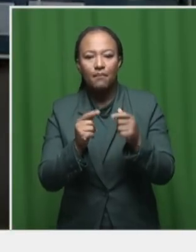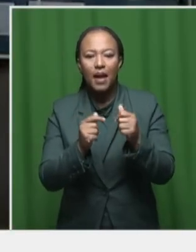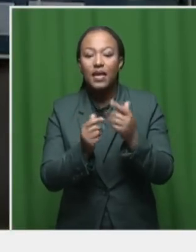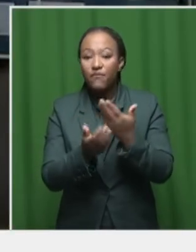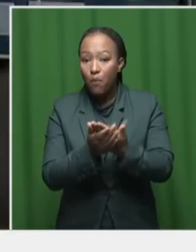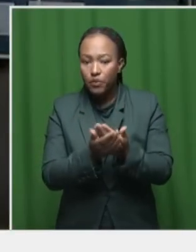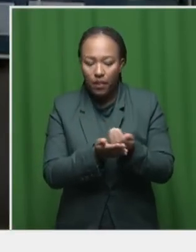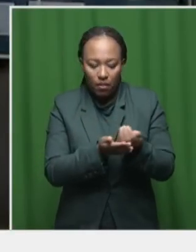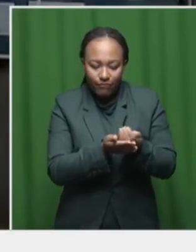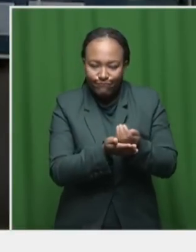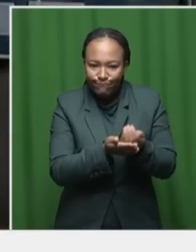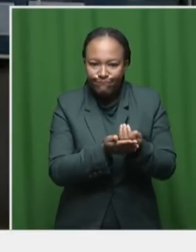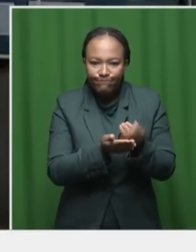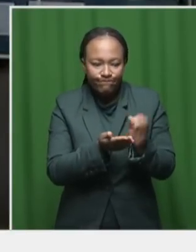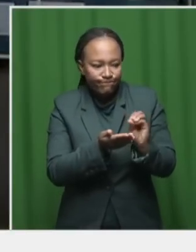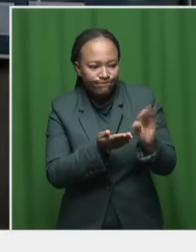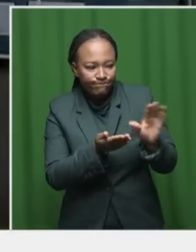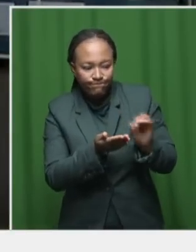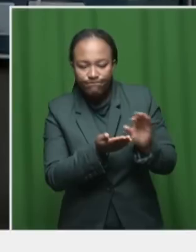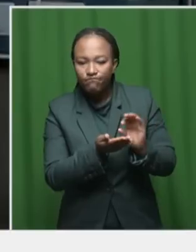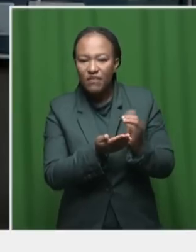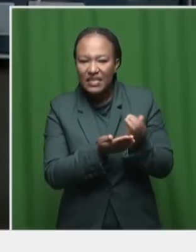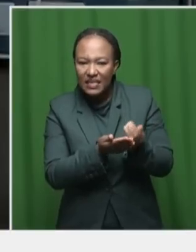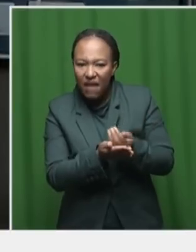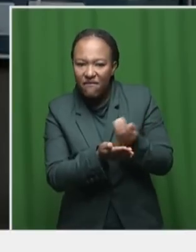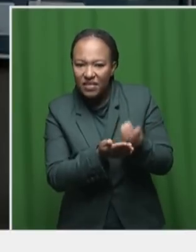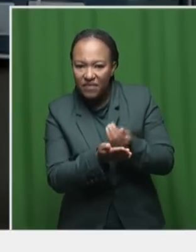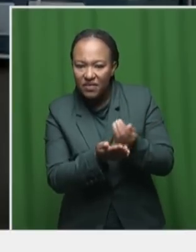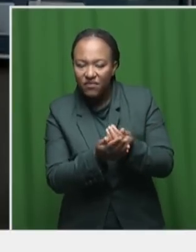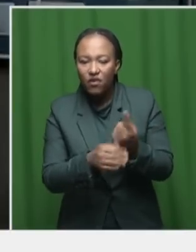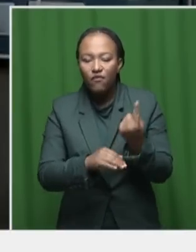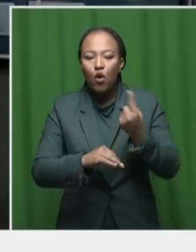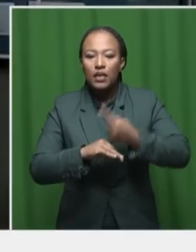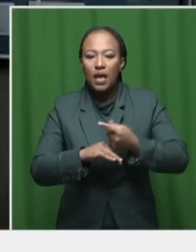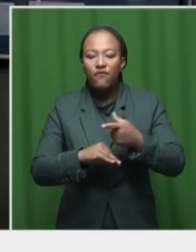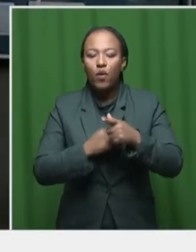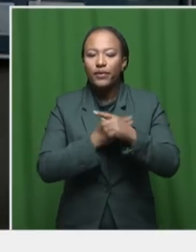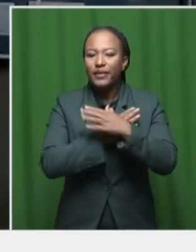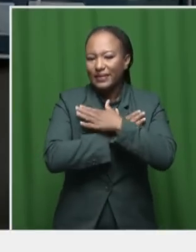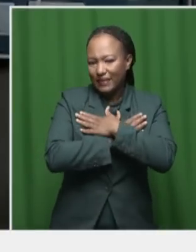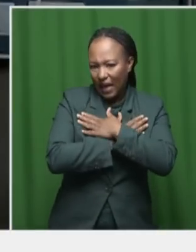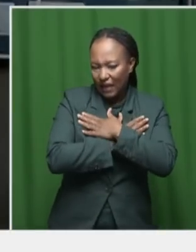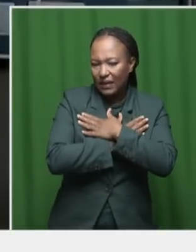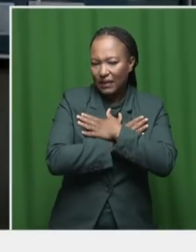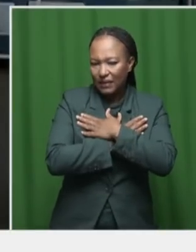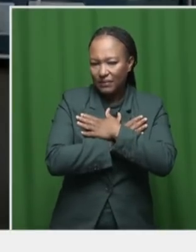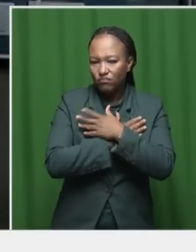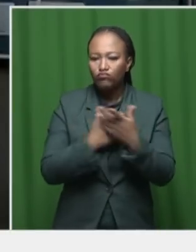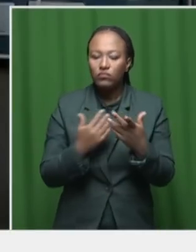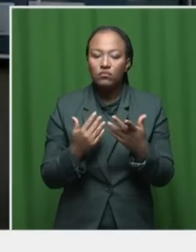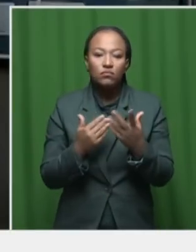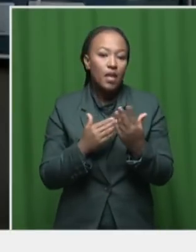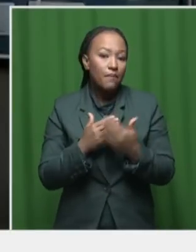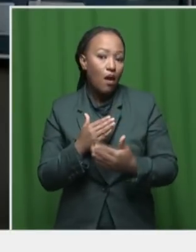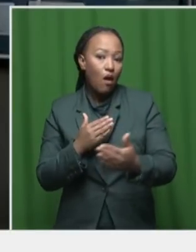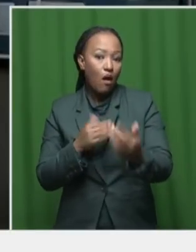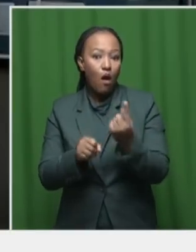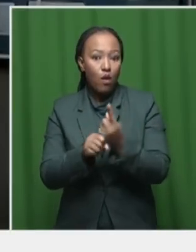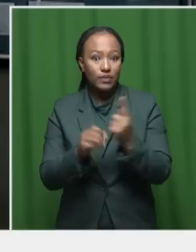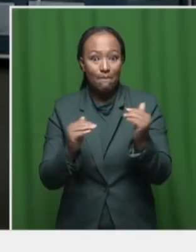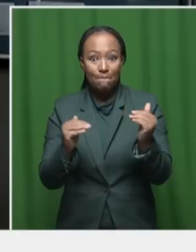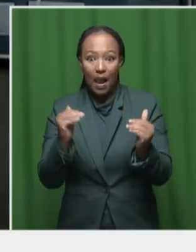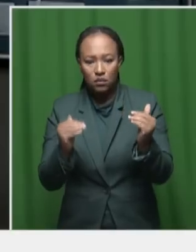if possible, for the day that you're going to retire. And of course, that budget is not always going to